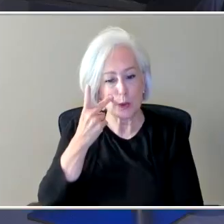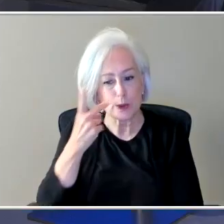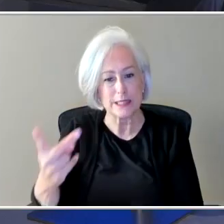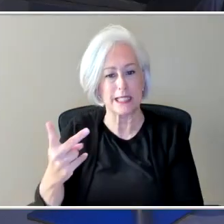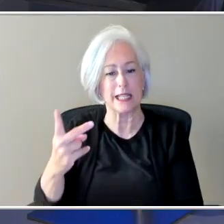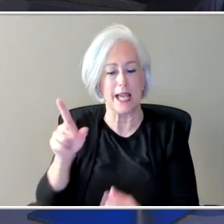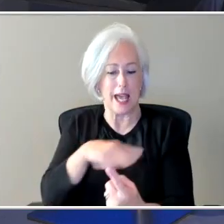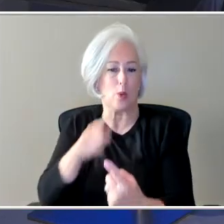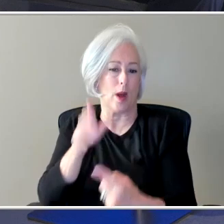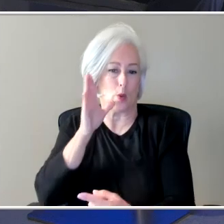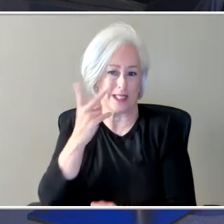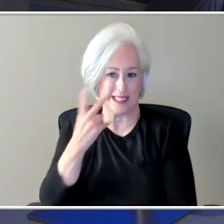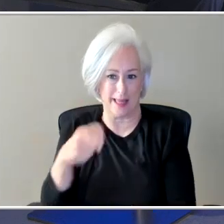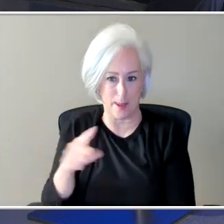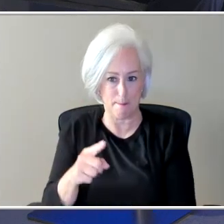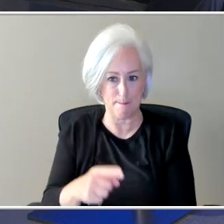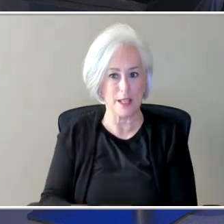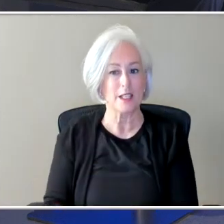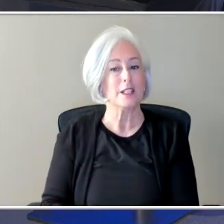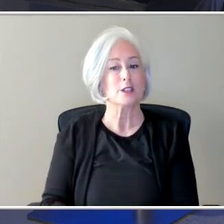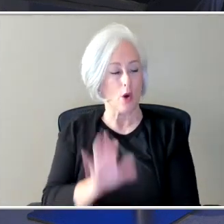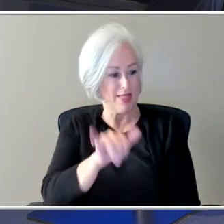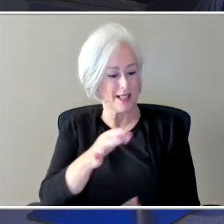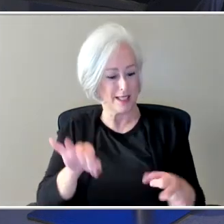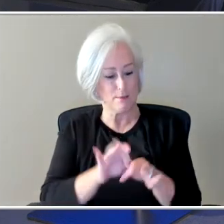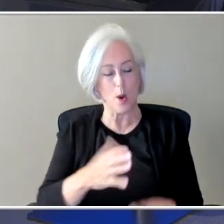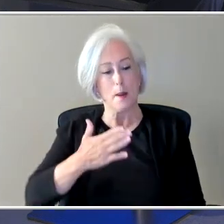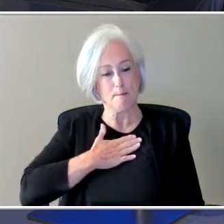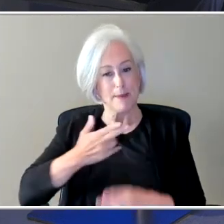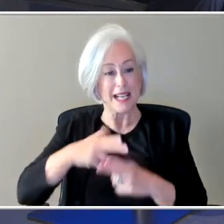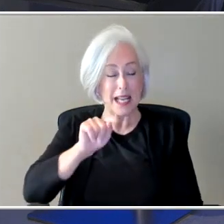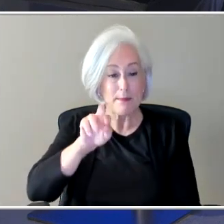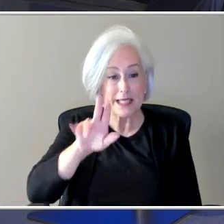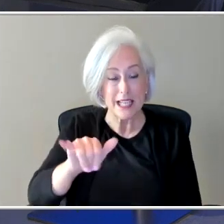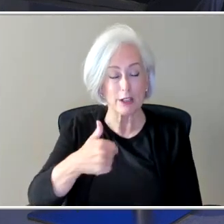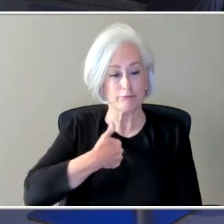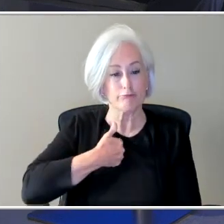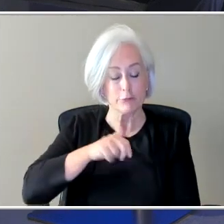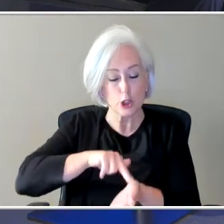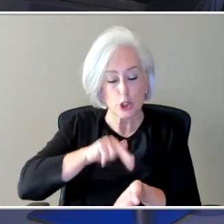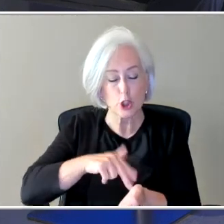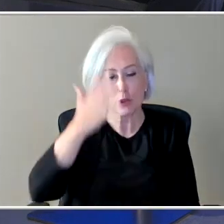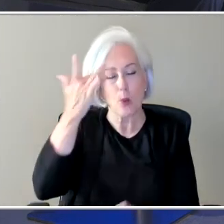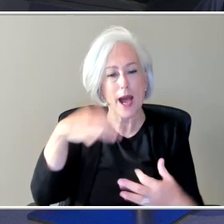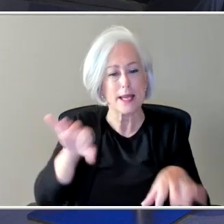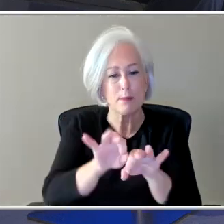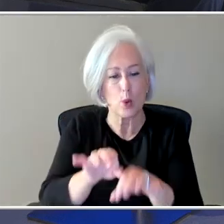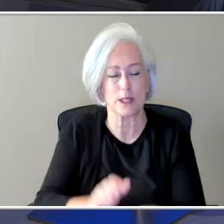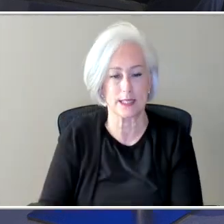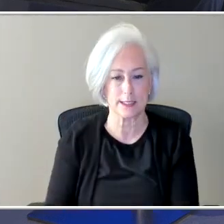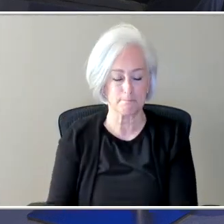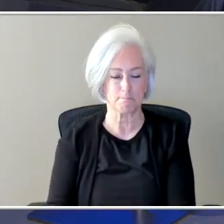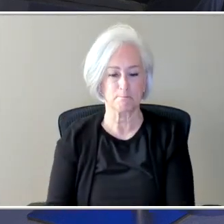question. You said, I'm Terry, I'm a nurse. So why is that word when it's a nurse navigator versus someone who might not have that nursing